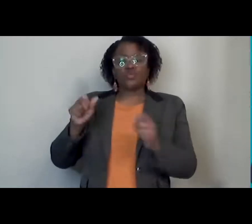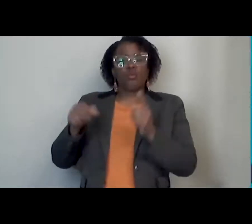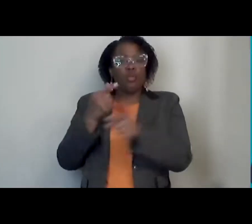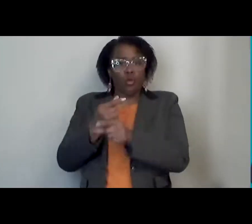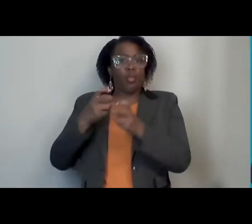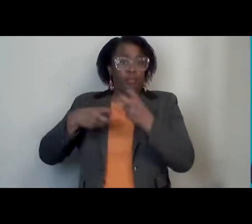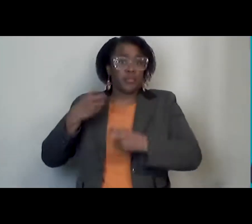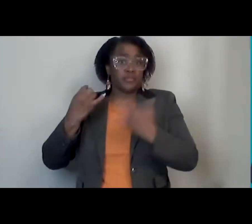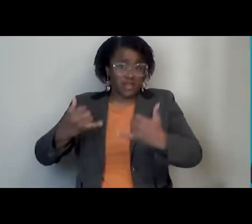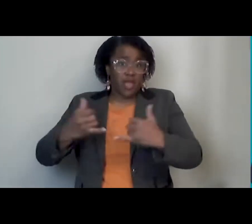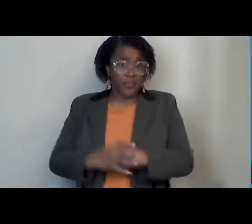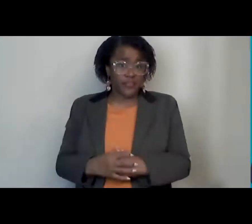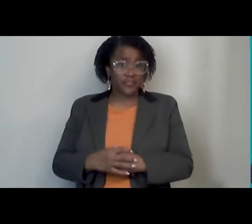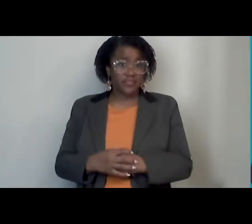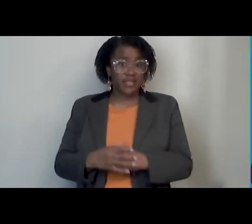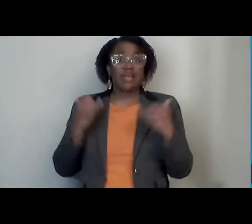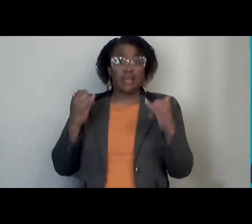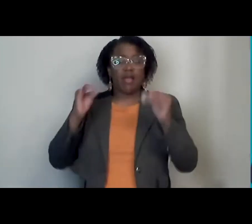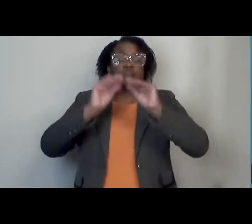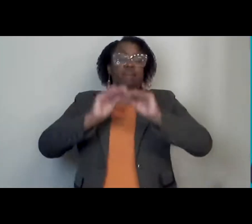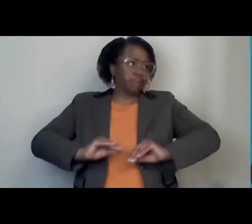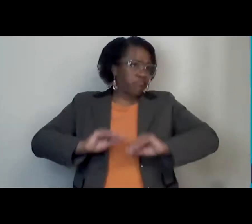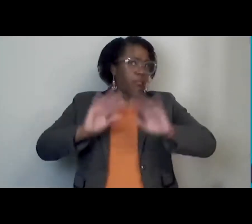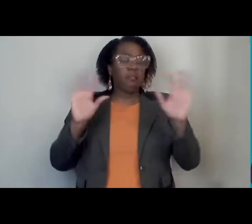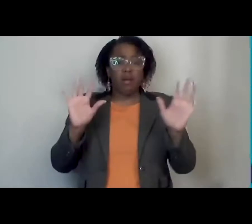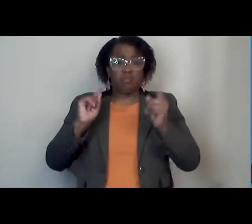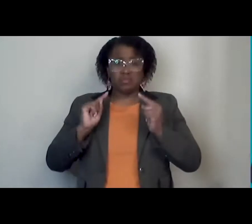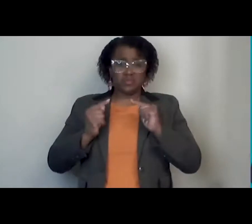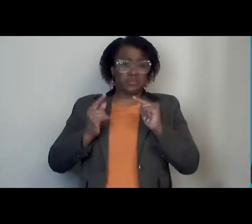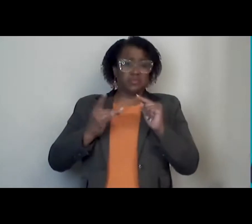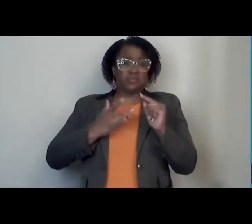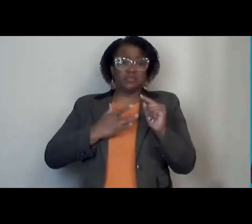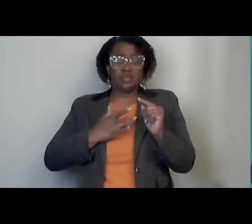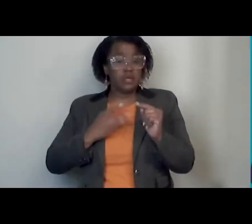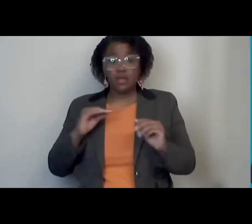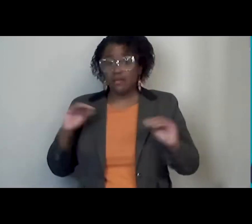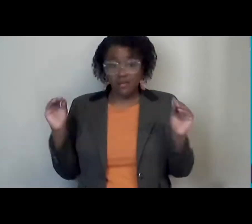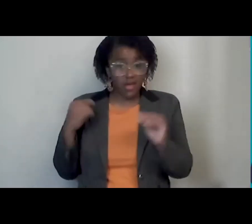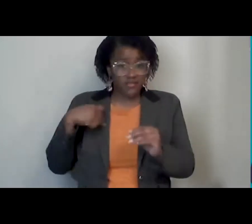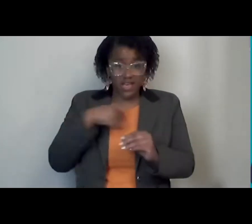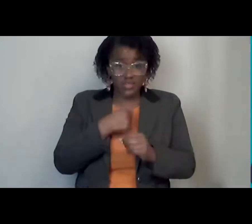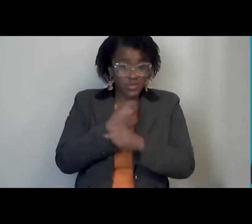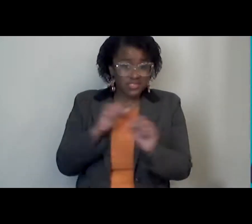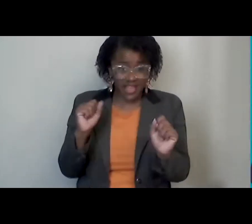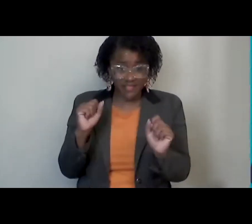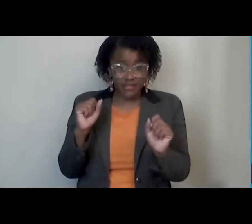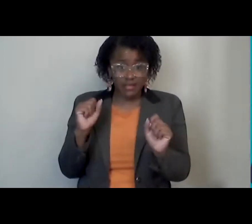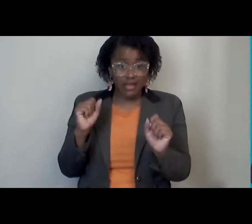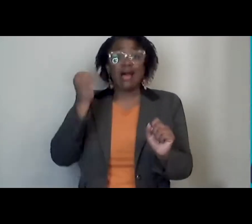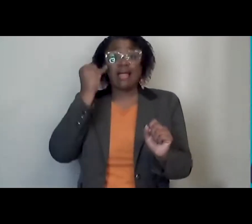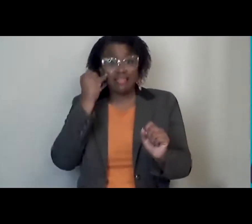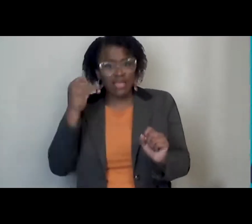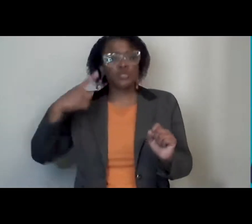And so it's become painfully aware for many of us that none of us are safe unless all of us are